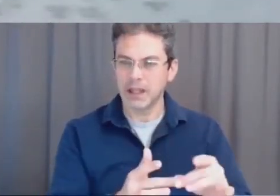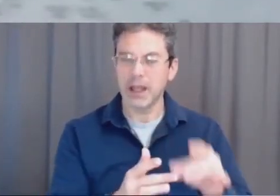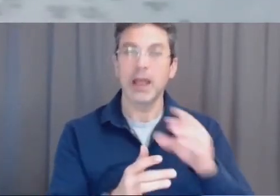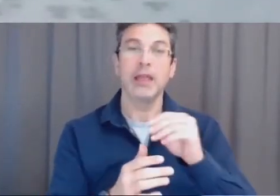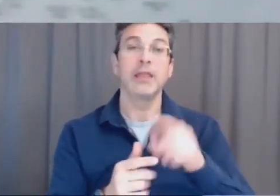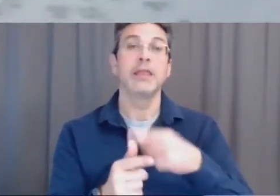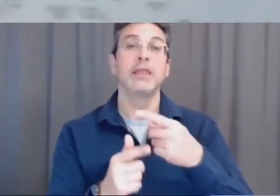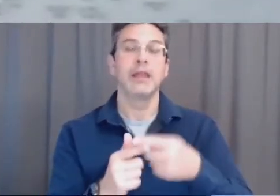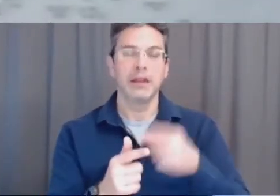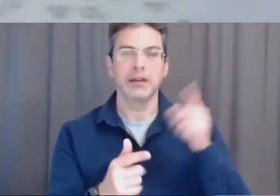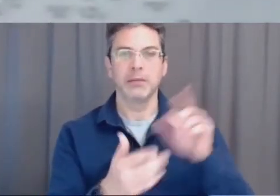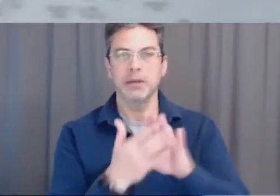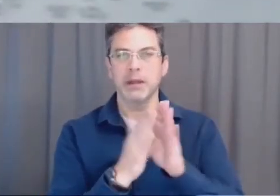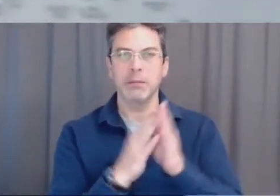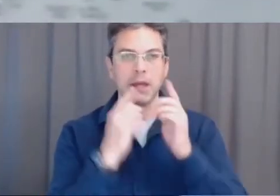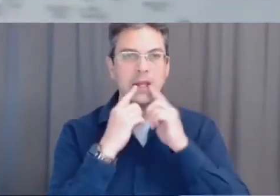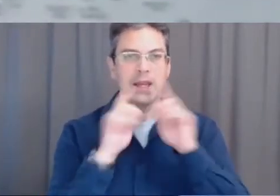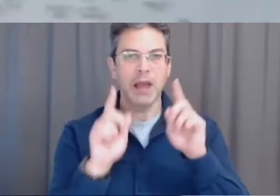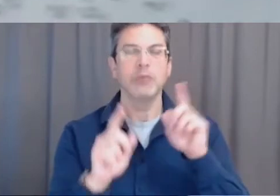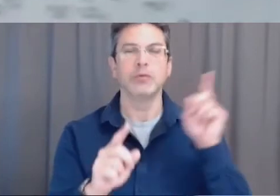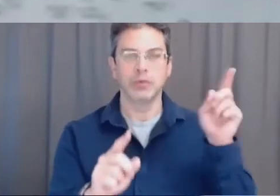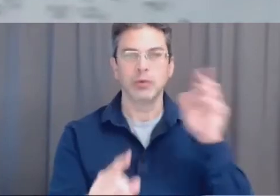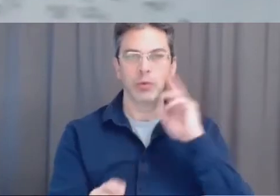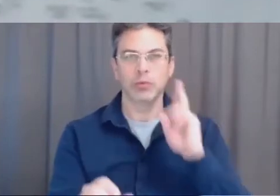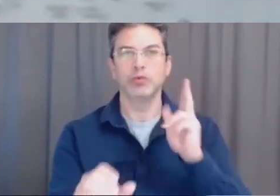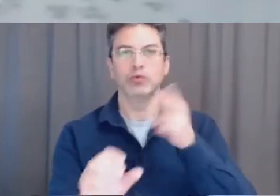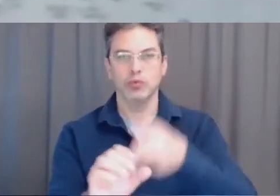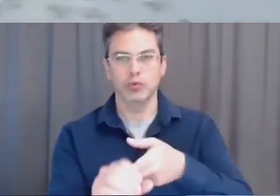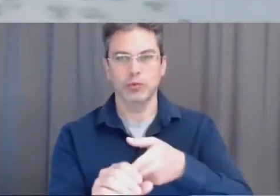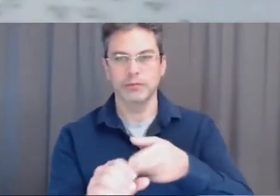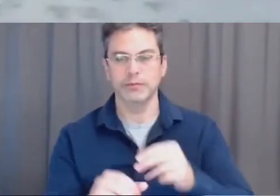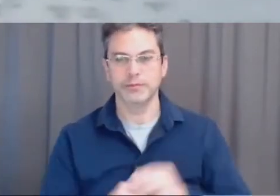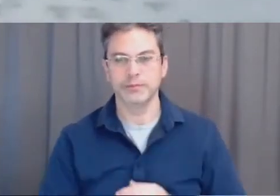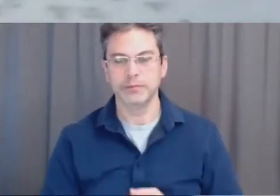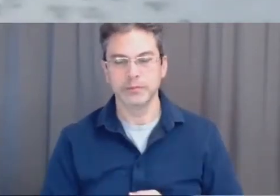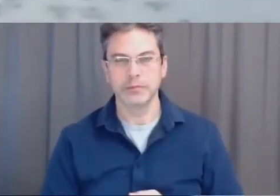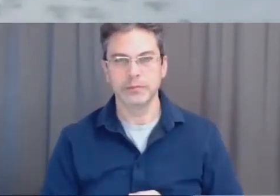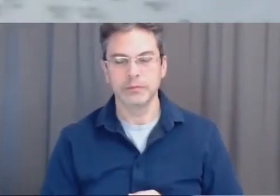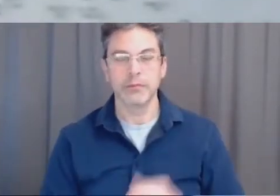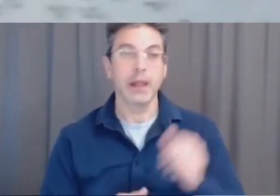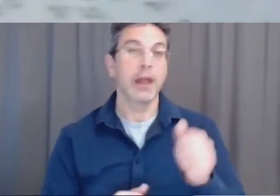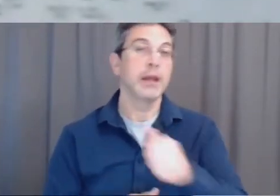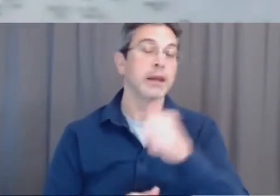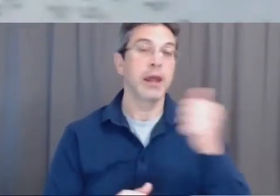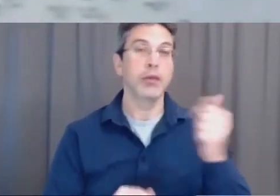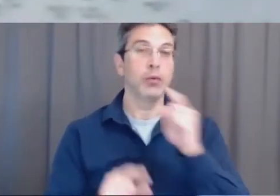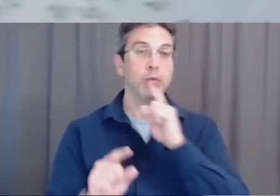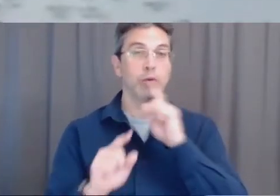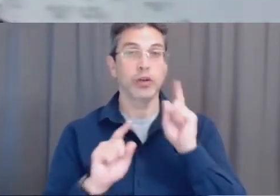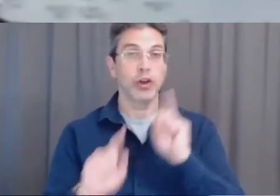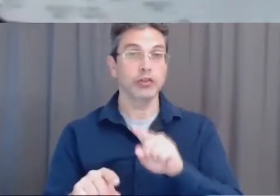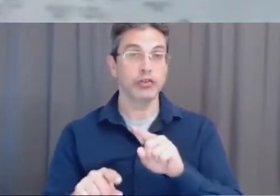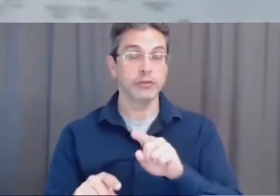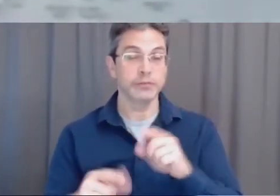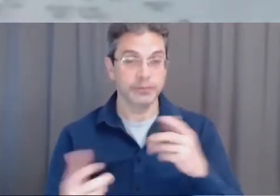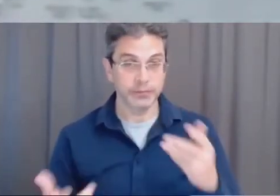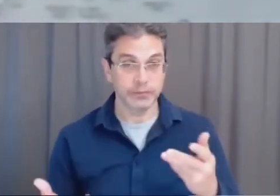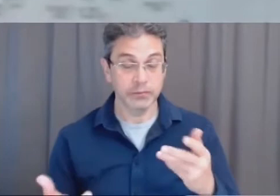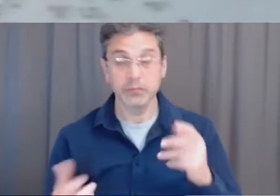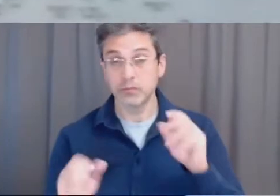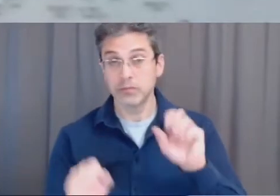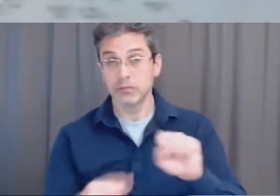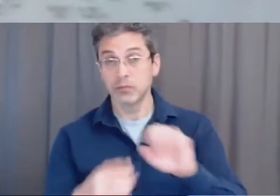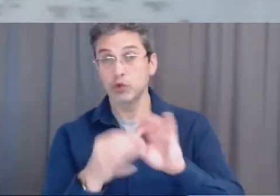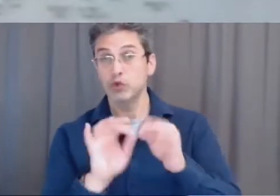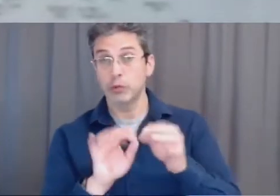the announcement that China was going to join the Arms Trade Treaty. Another reaction has been that this can be a positive thing,